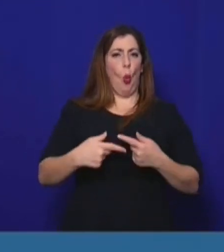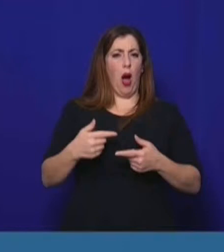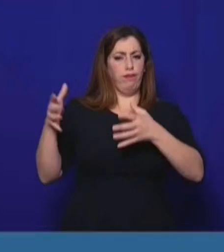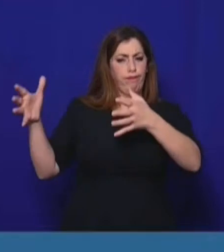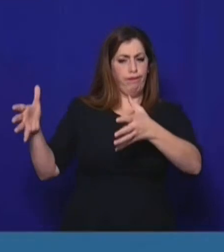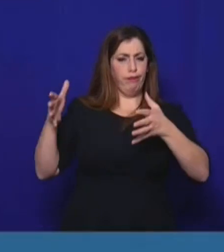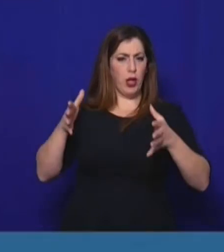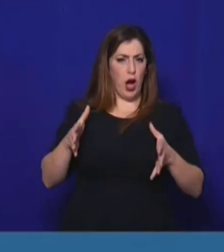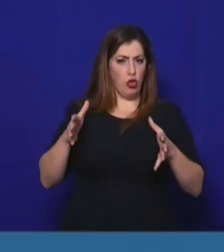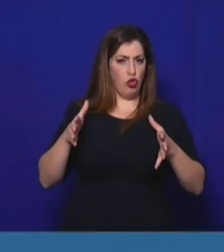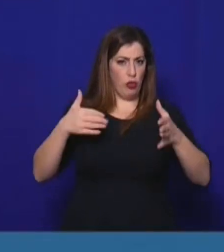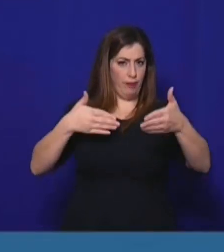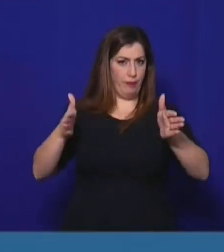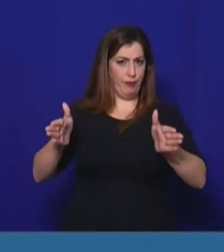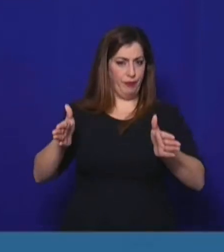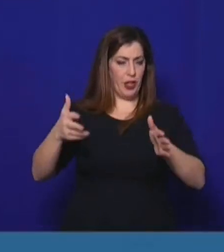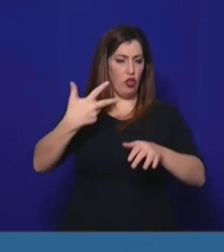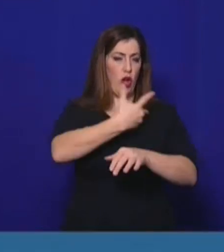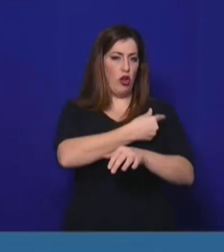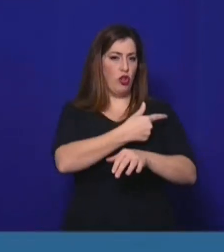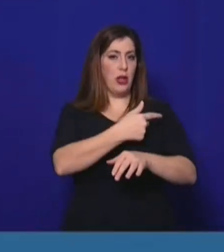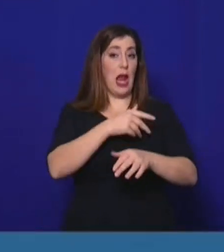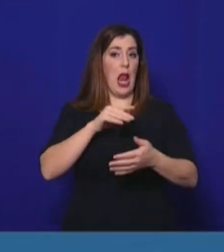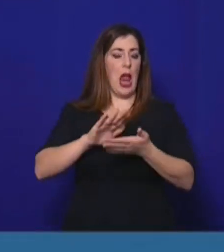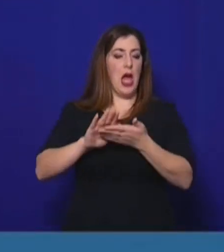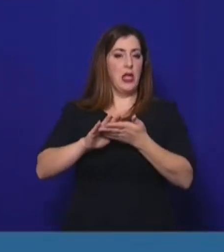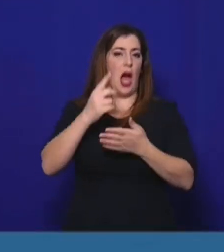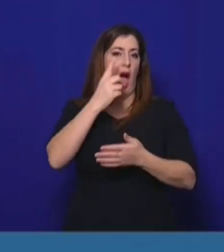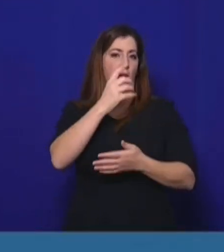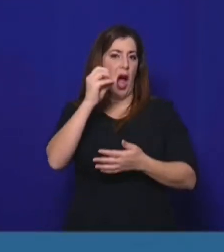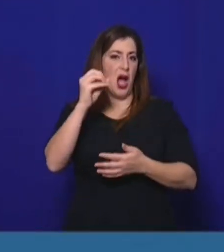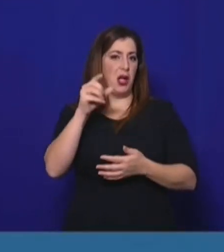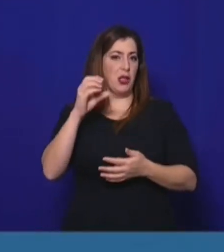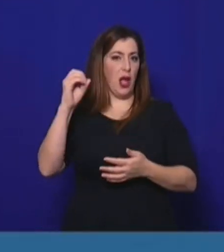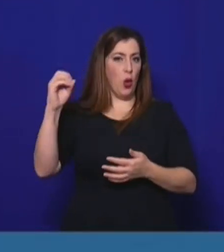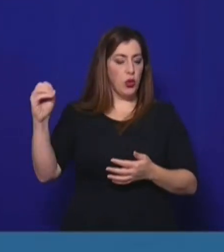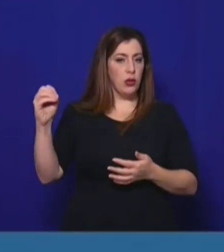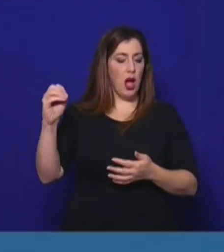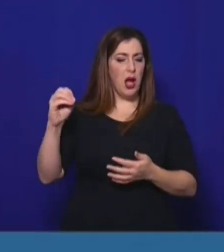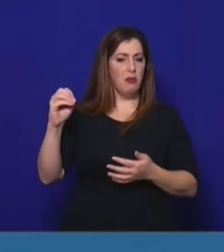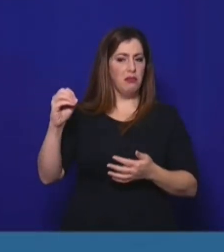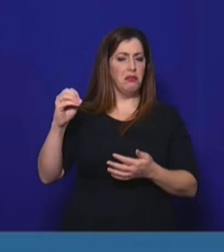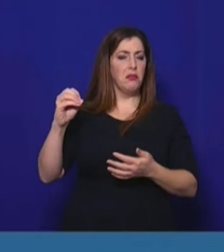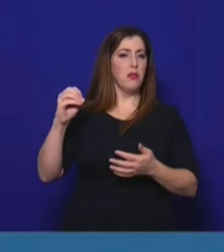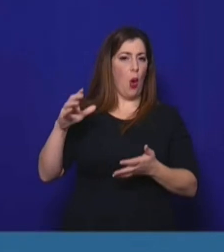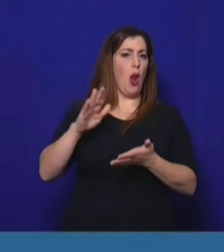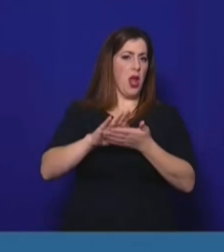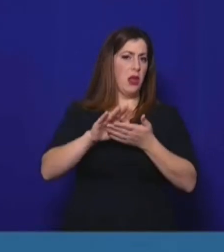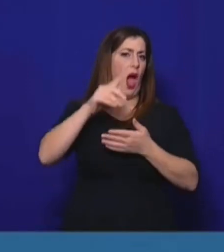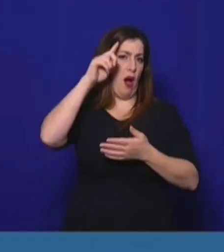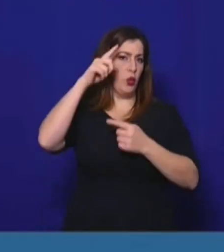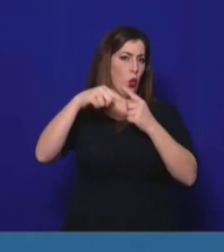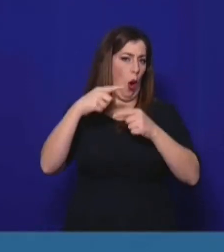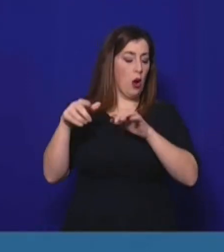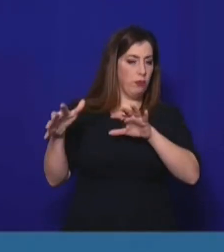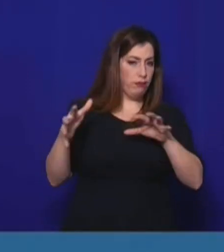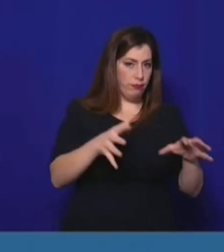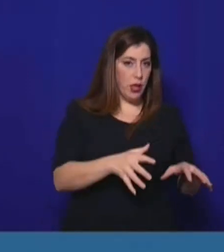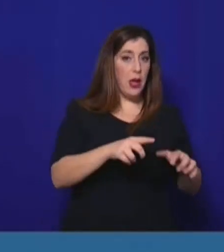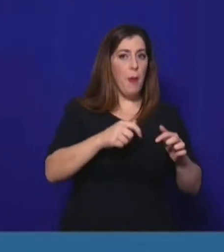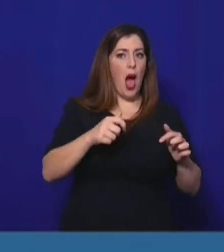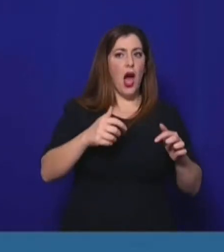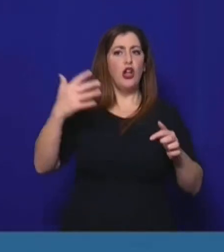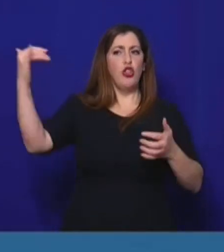ġew iktar dożi u jekk ġew, kemm ġew? U l-aħħar mistoqsija fl-iskejjel dwar is-sitwazzjoni